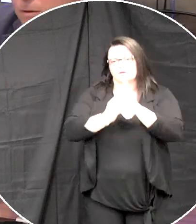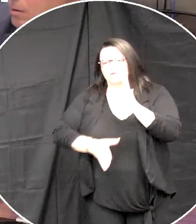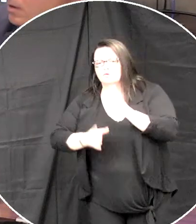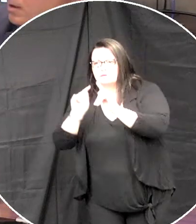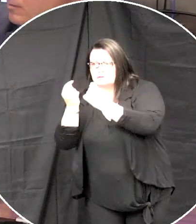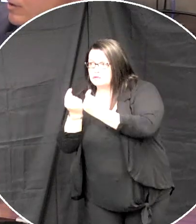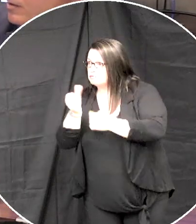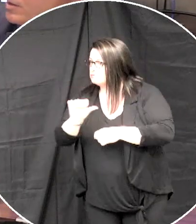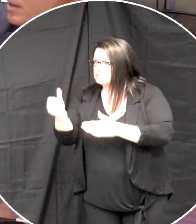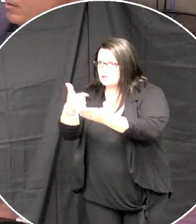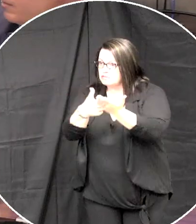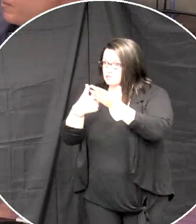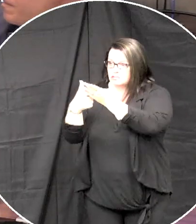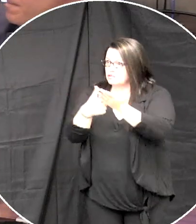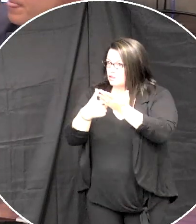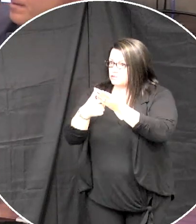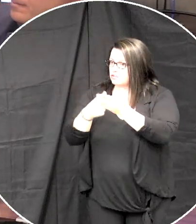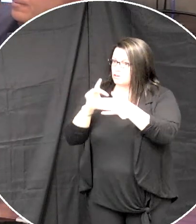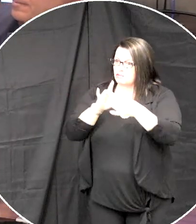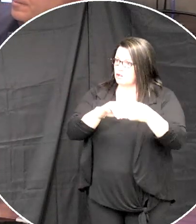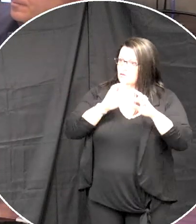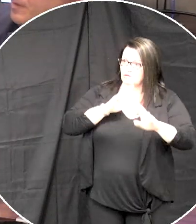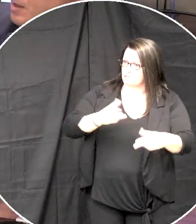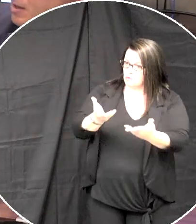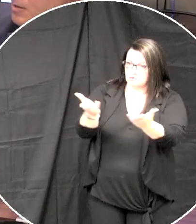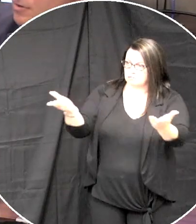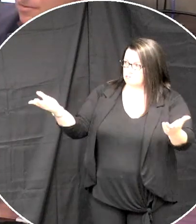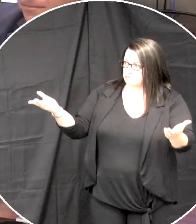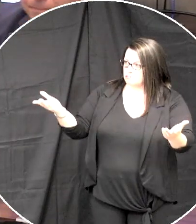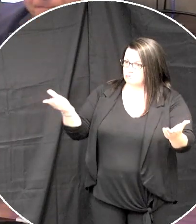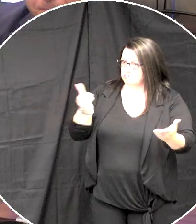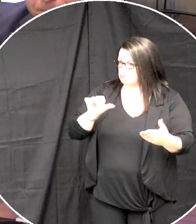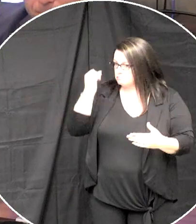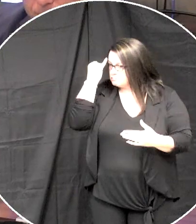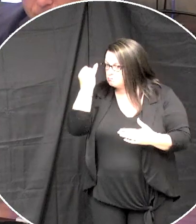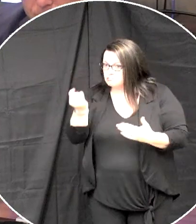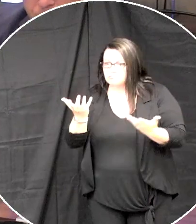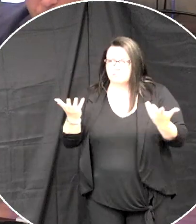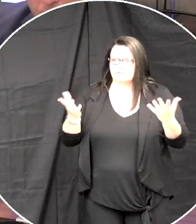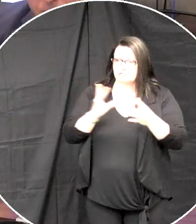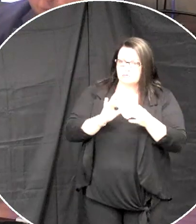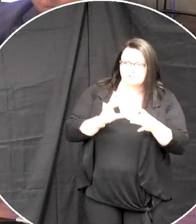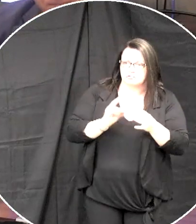report around the table? Any thoughts?